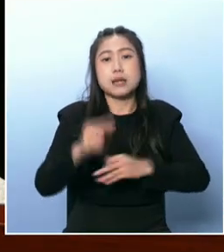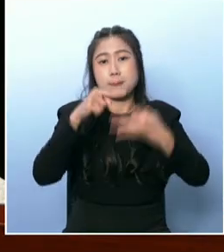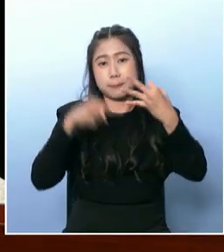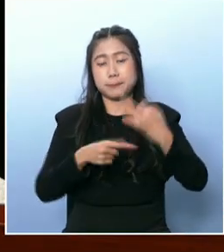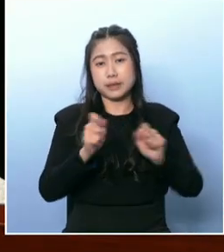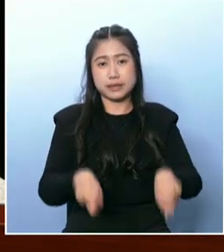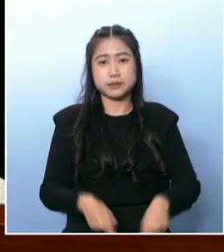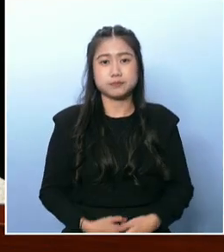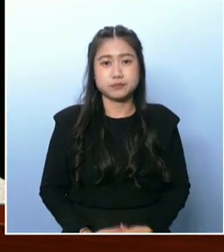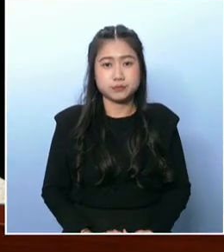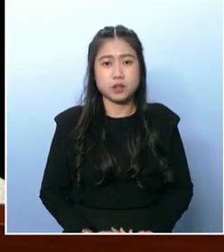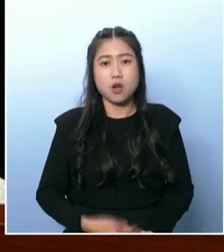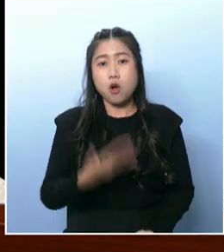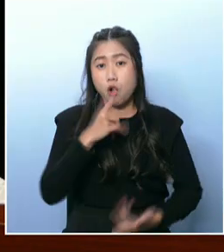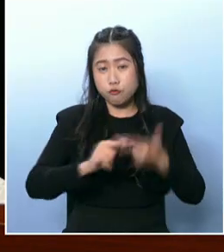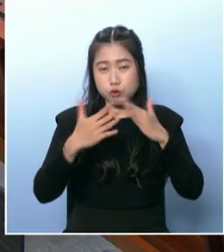for PWDs?